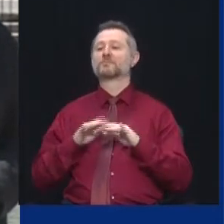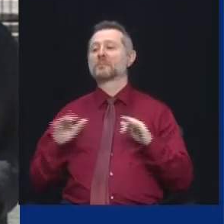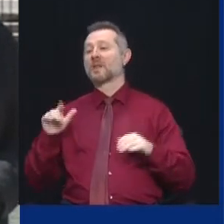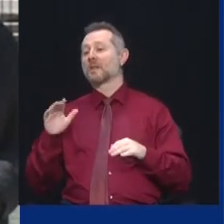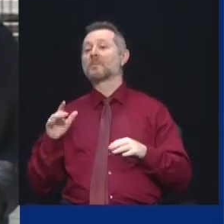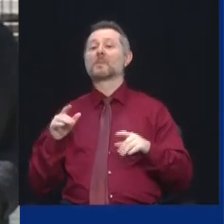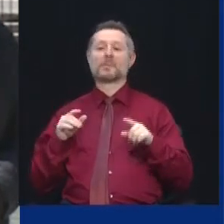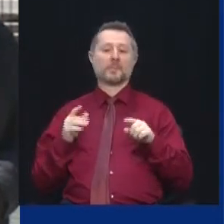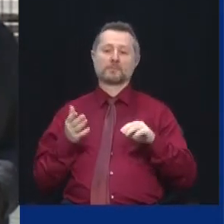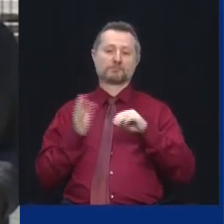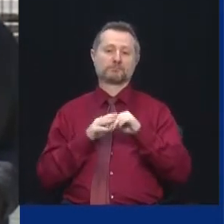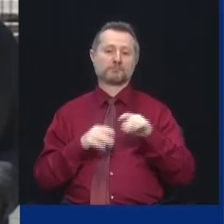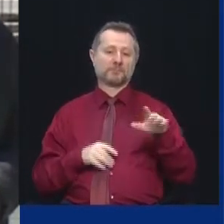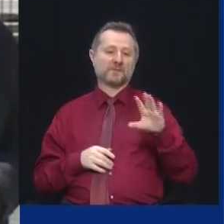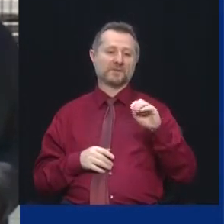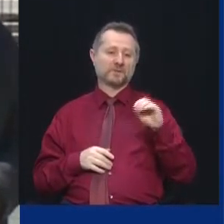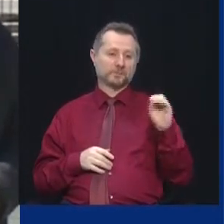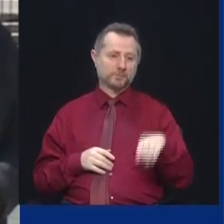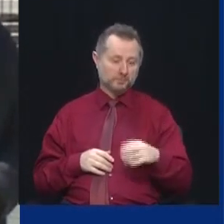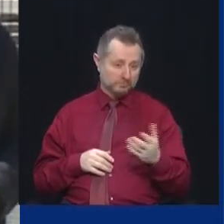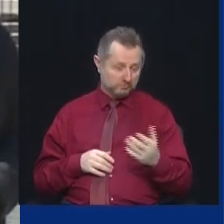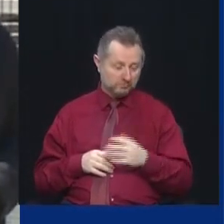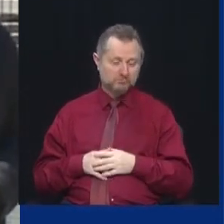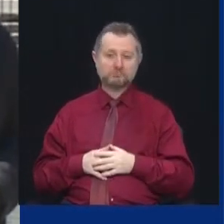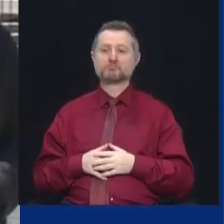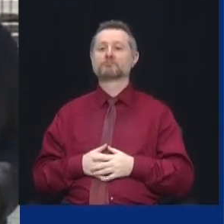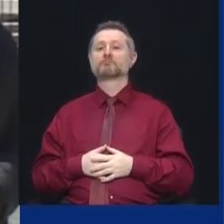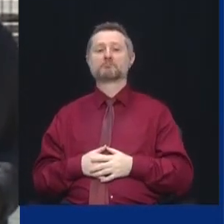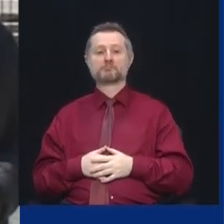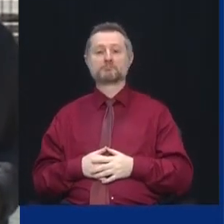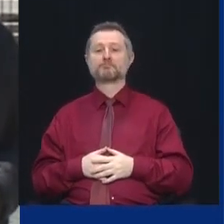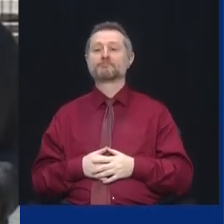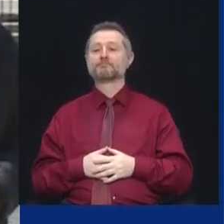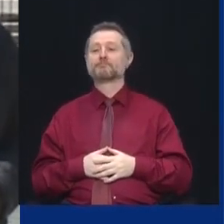33% to 50% occupancy. And that is outside of New York City. So